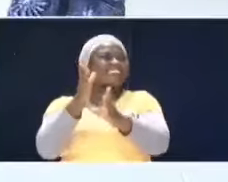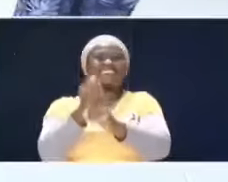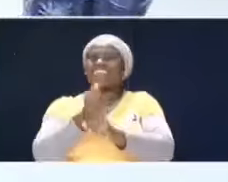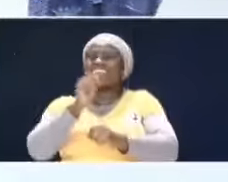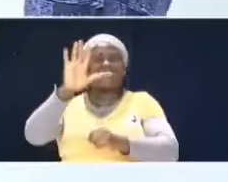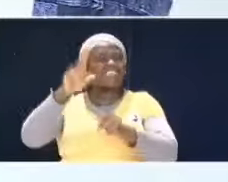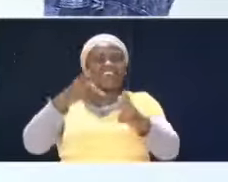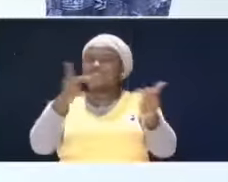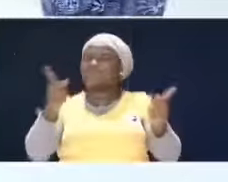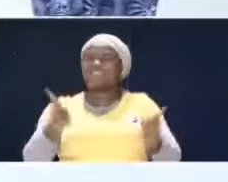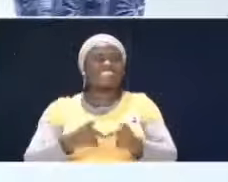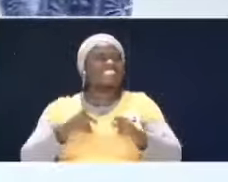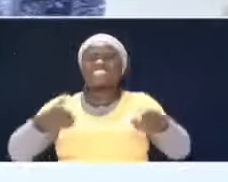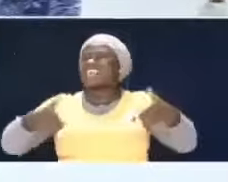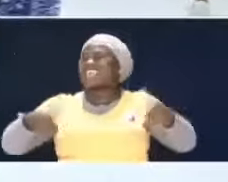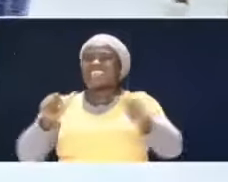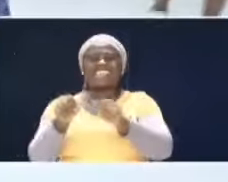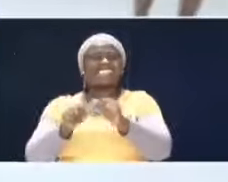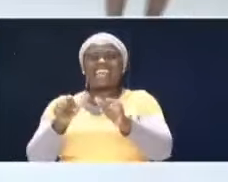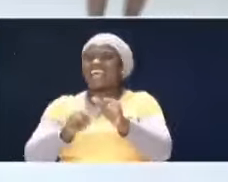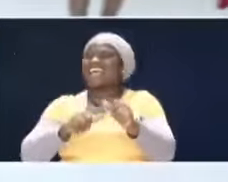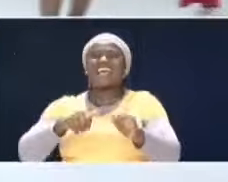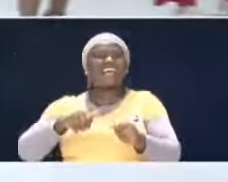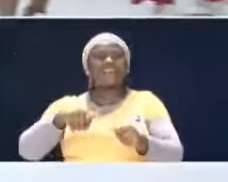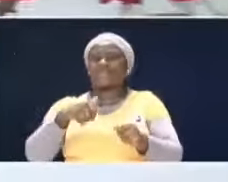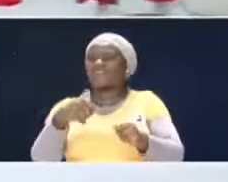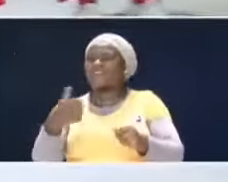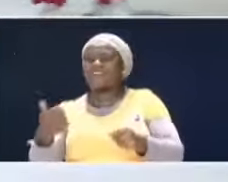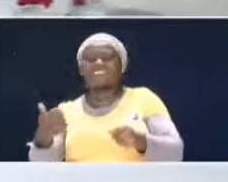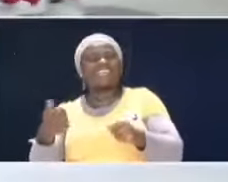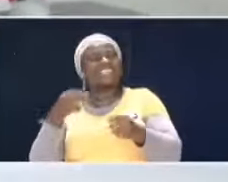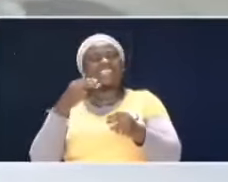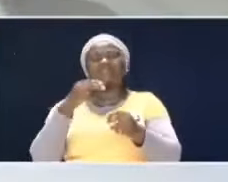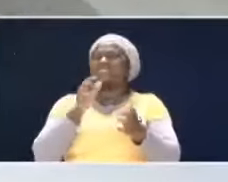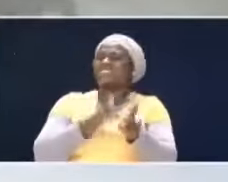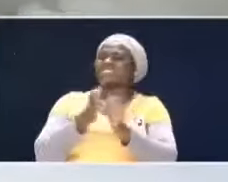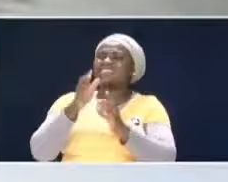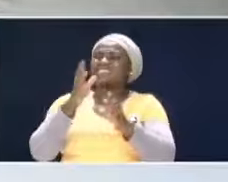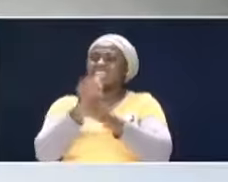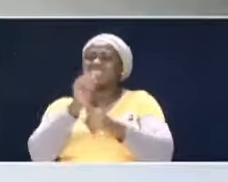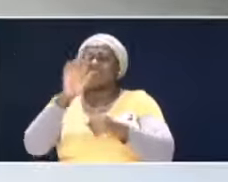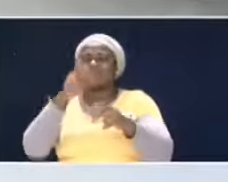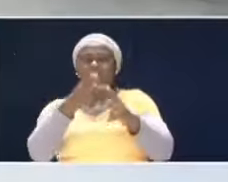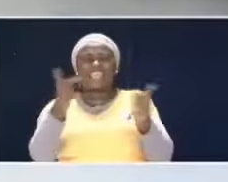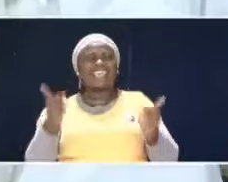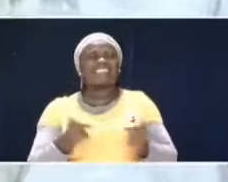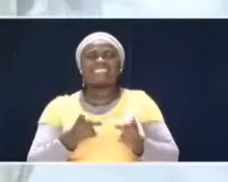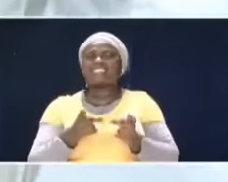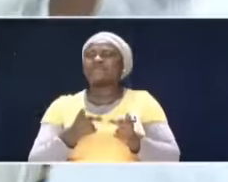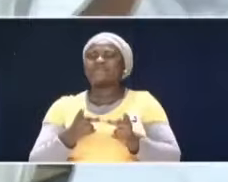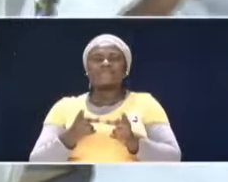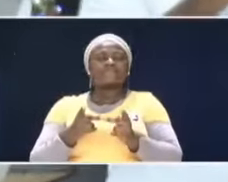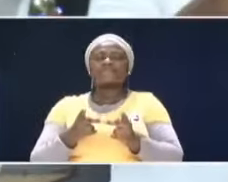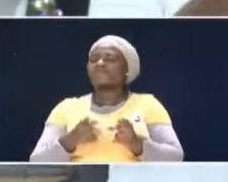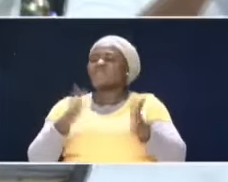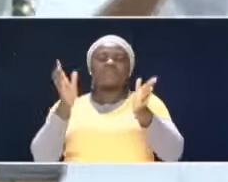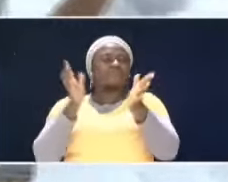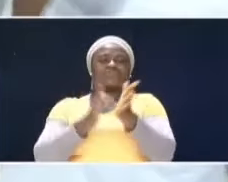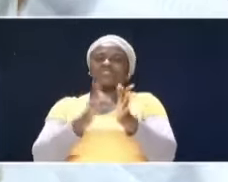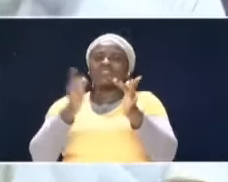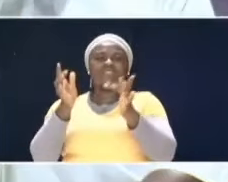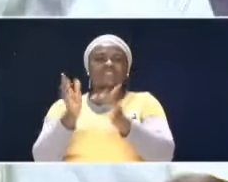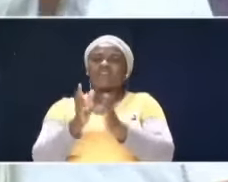Jesus, take your place. Yeah. Jesus, take your place.